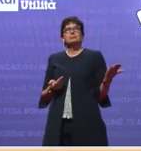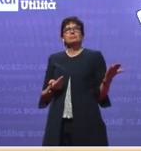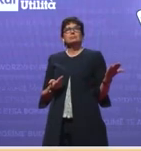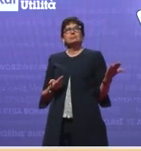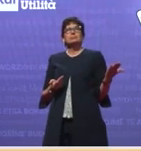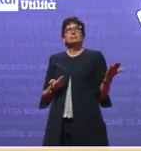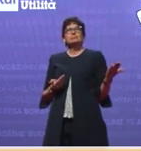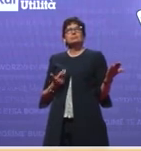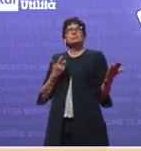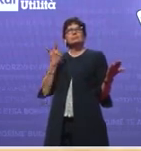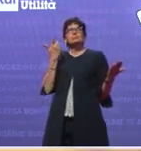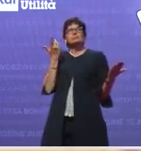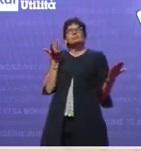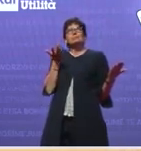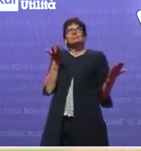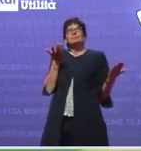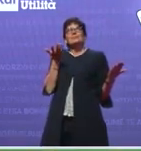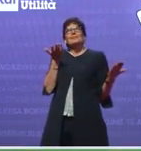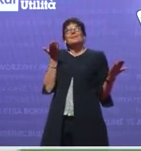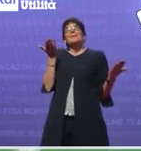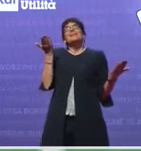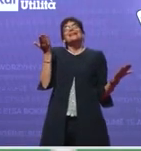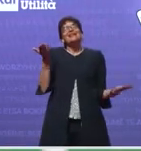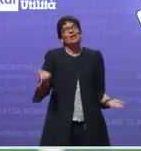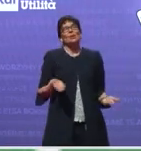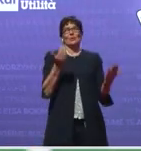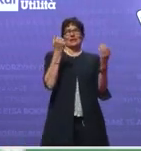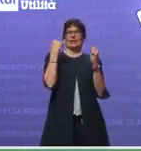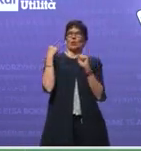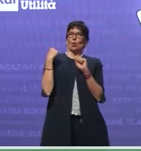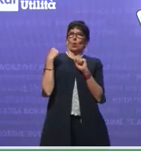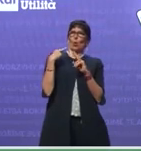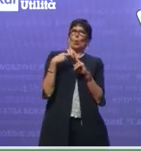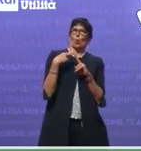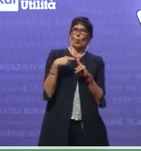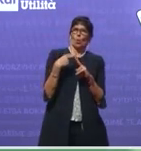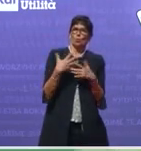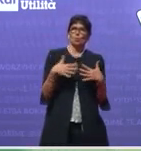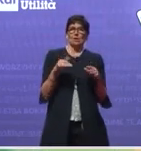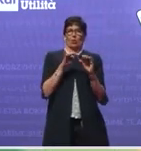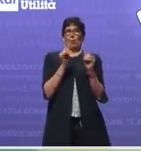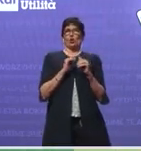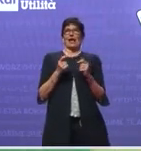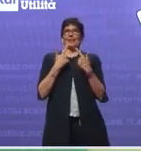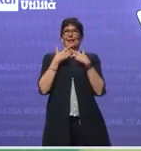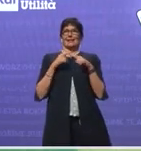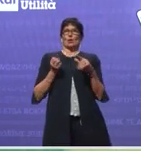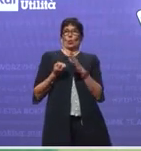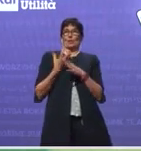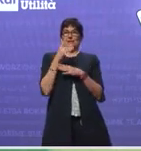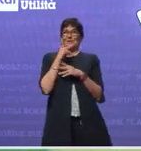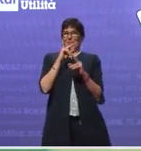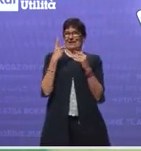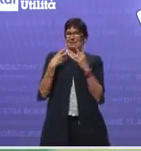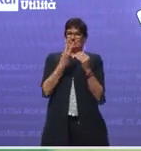it's sentient. We have used many large language models with Sophia before these foundation